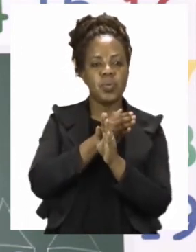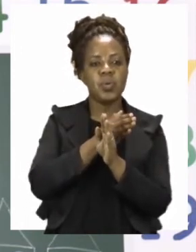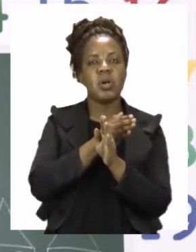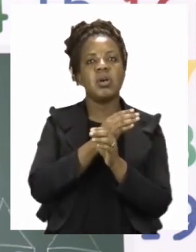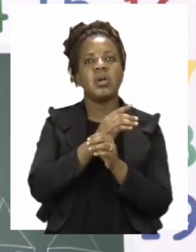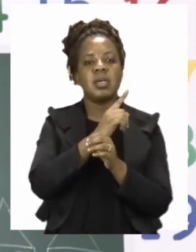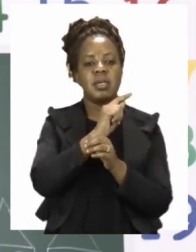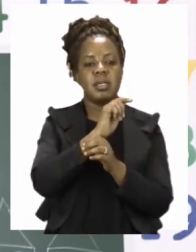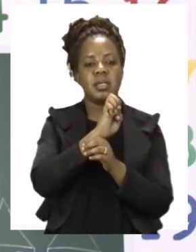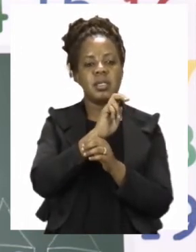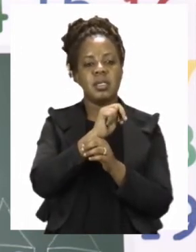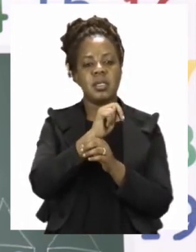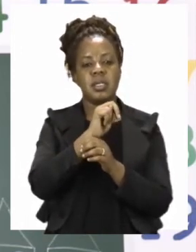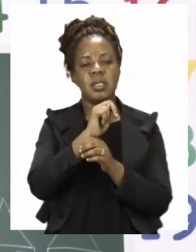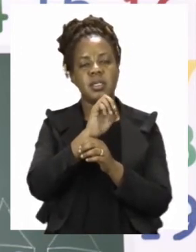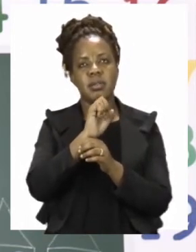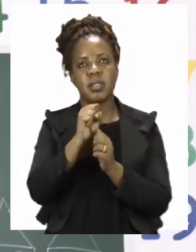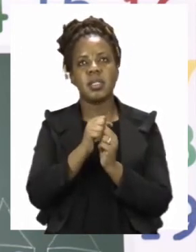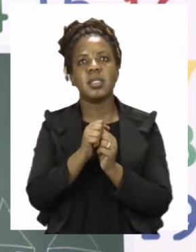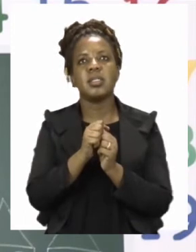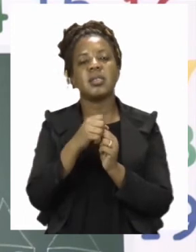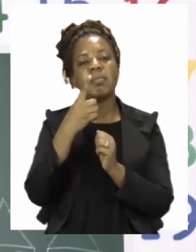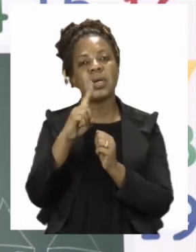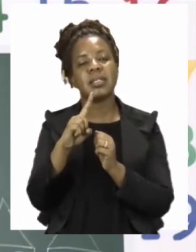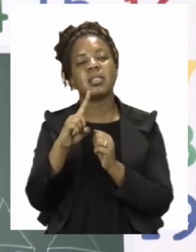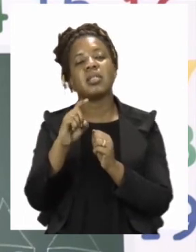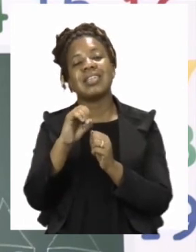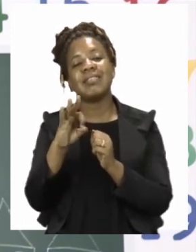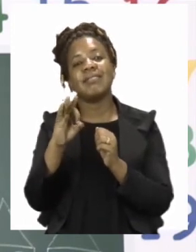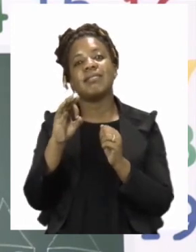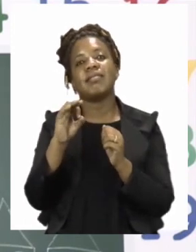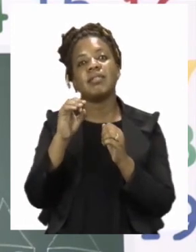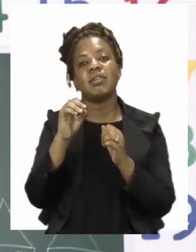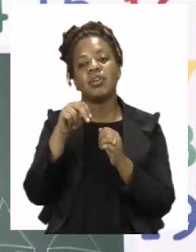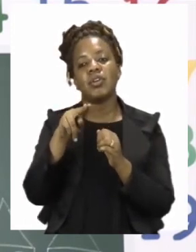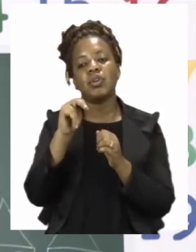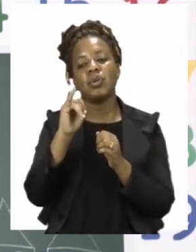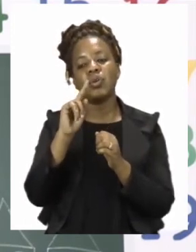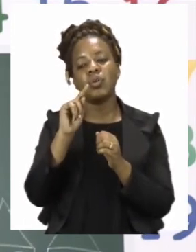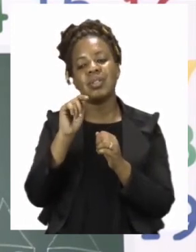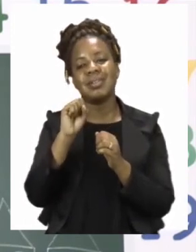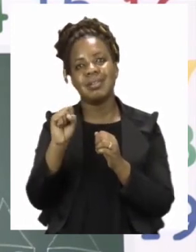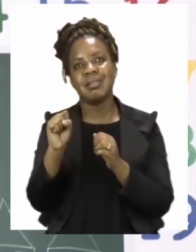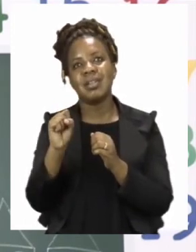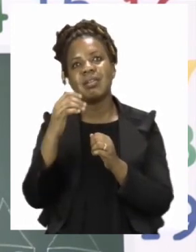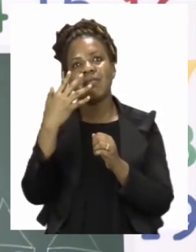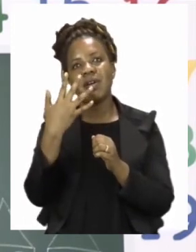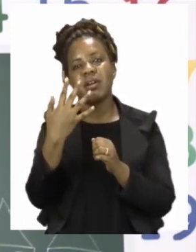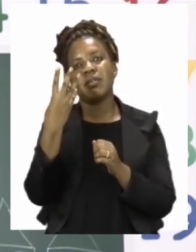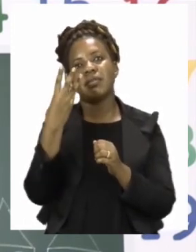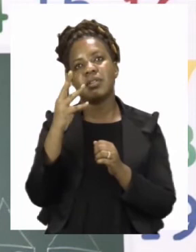the counting back method. Now, let's move on to number 2, the second part of